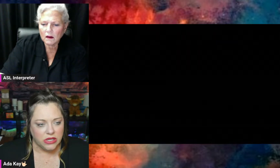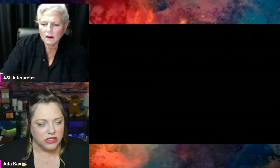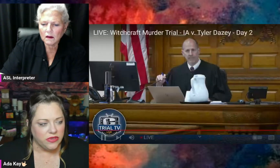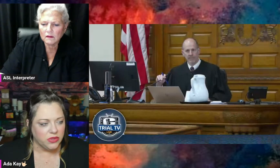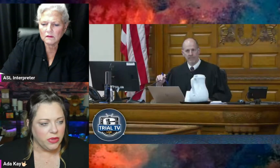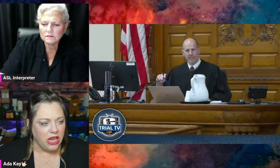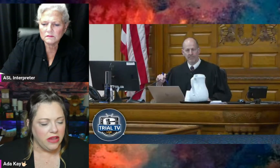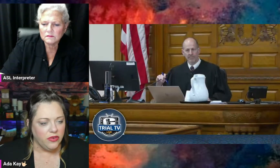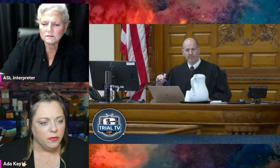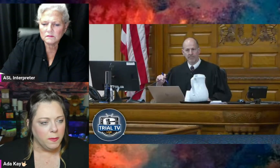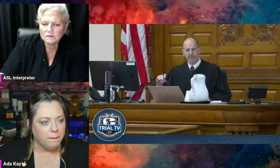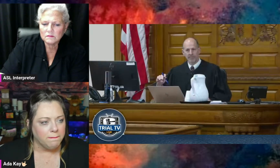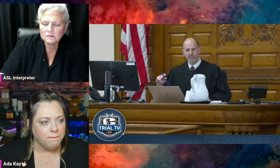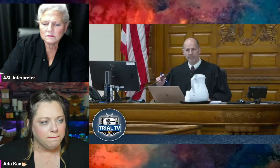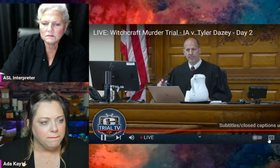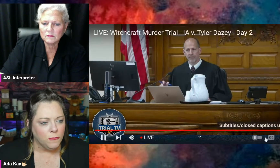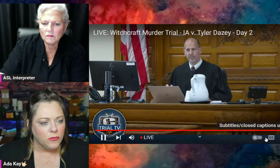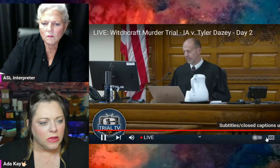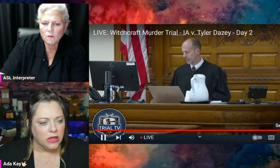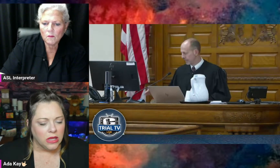case because of his behavior.